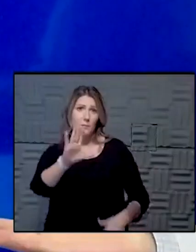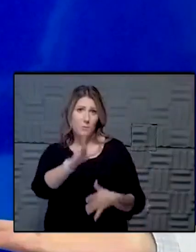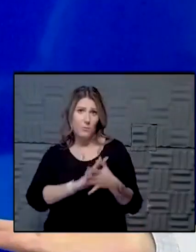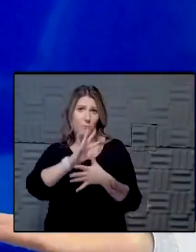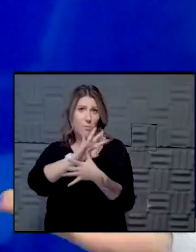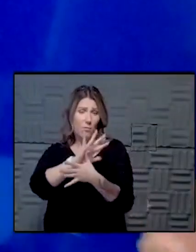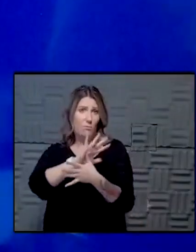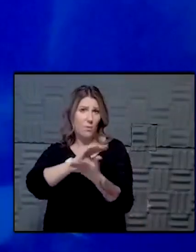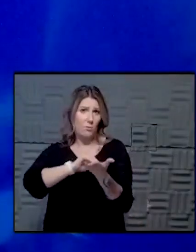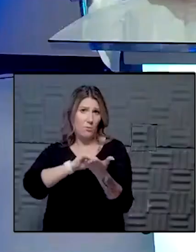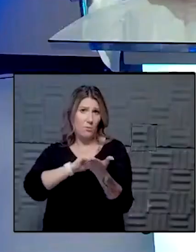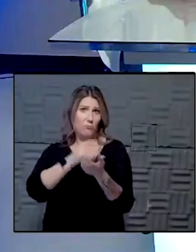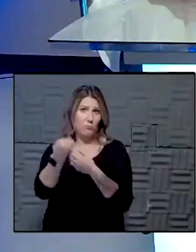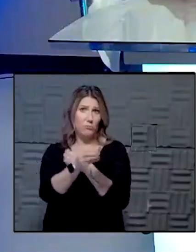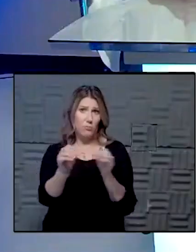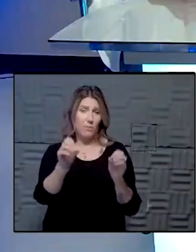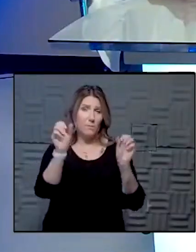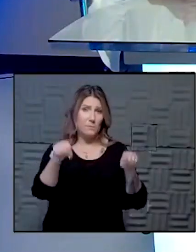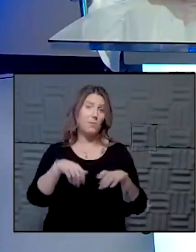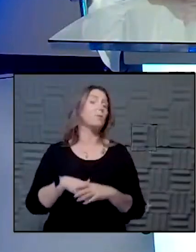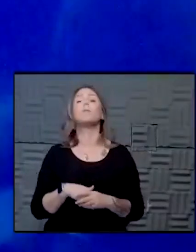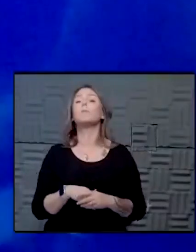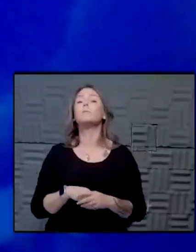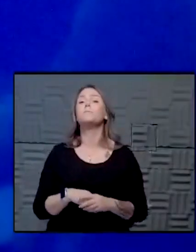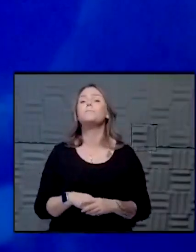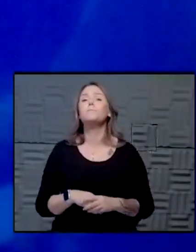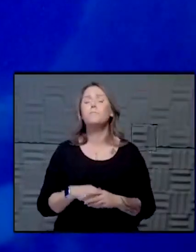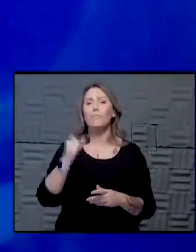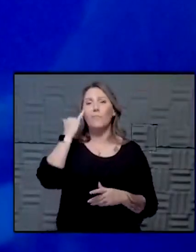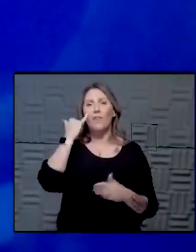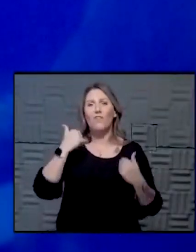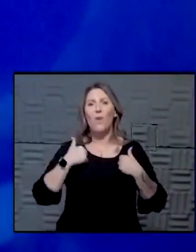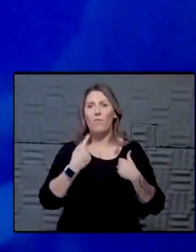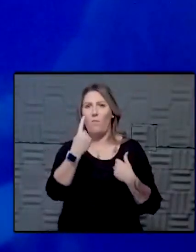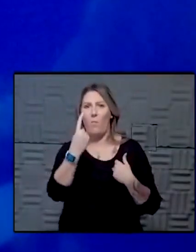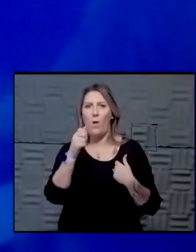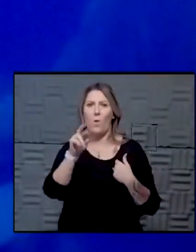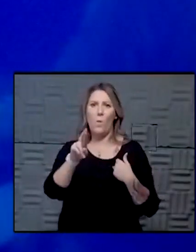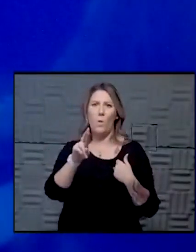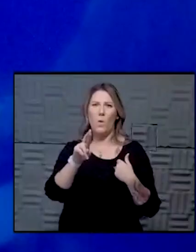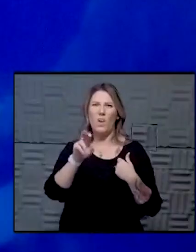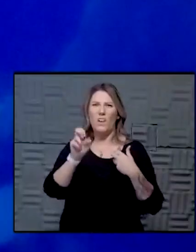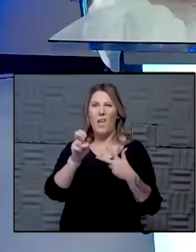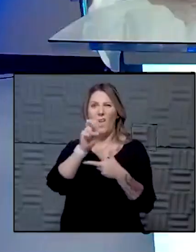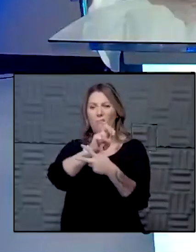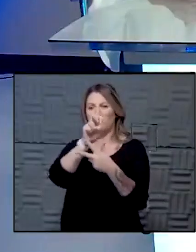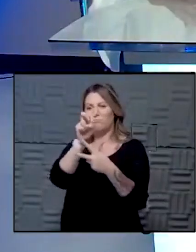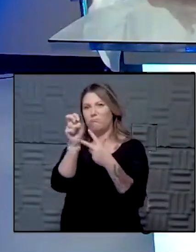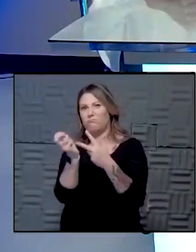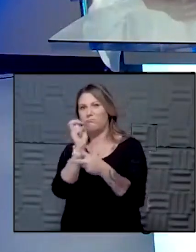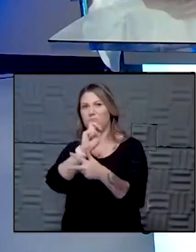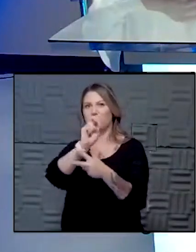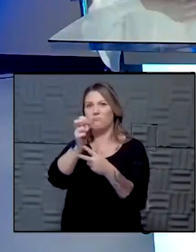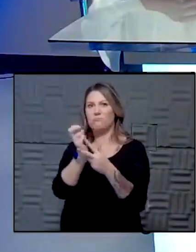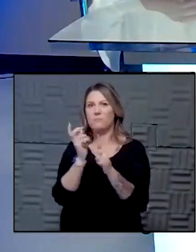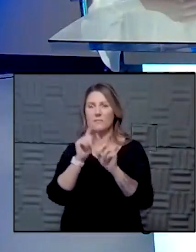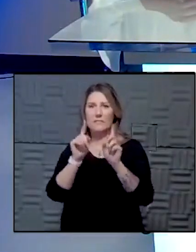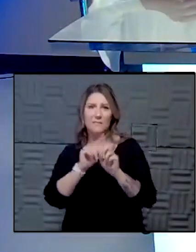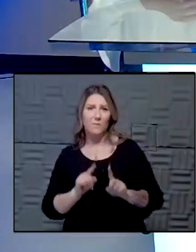physician's office. Yeah. And then if you get one, do you stay with one, or do you think you can flip around? Yeah.